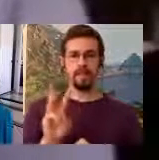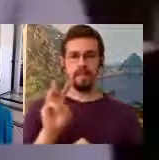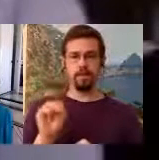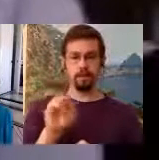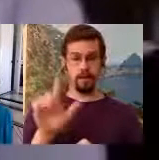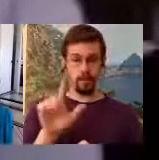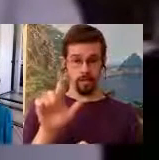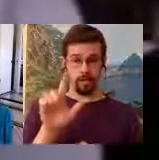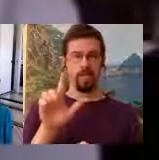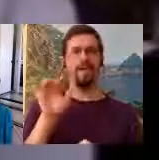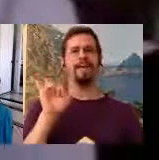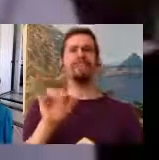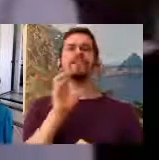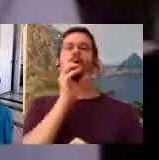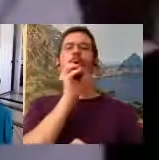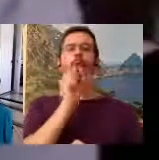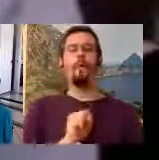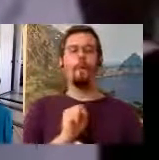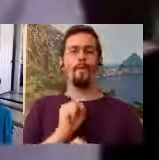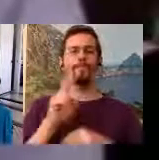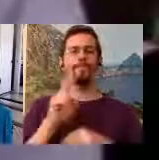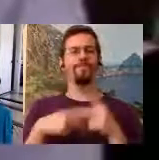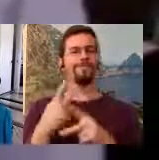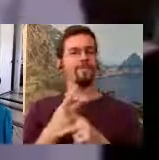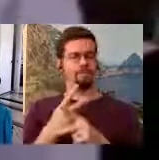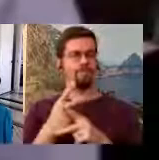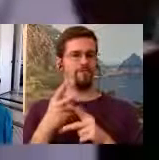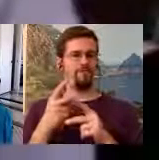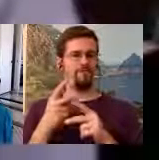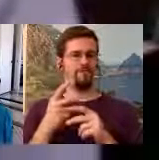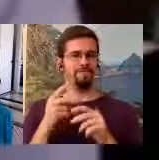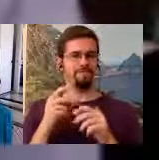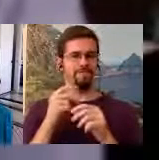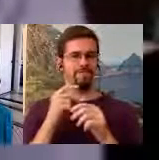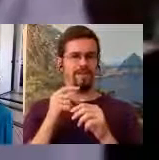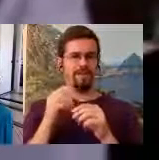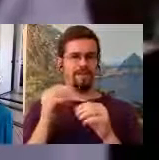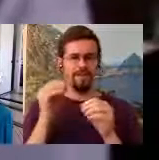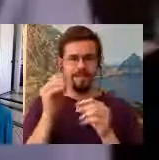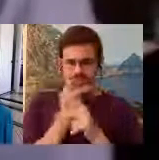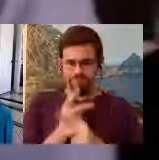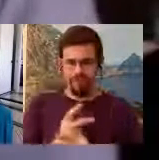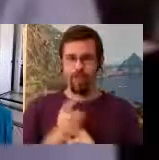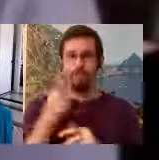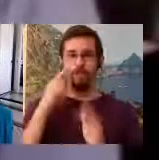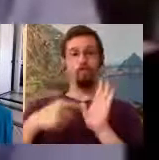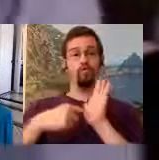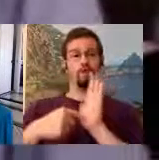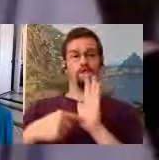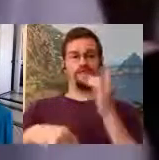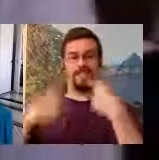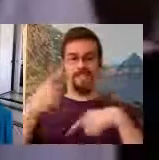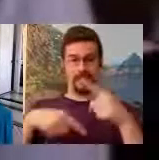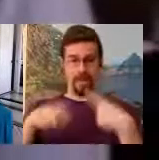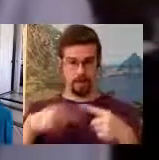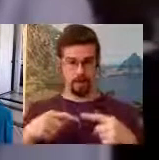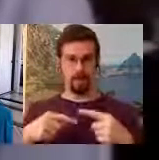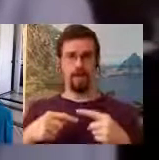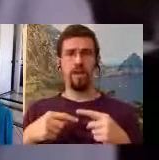form of notation that we use to write down what each of the signs represents.